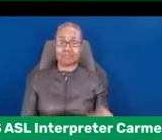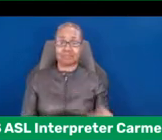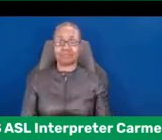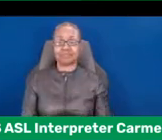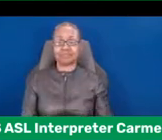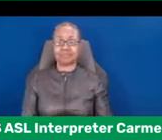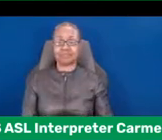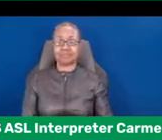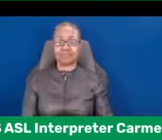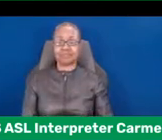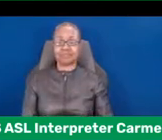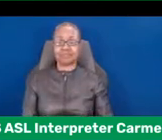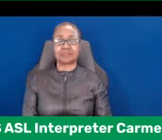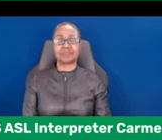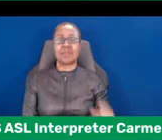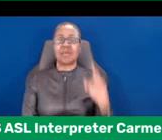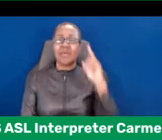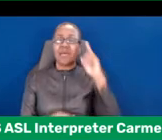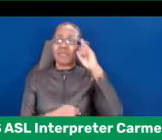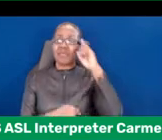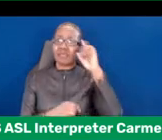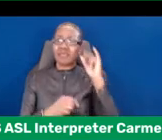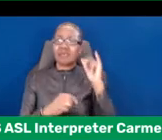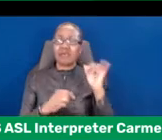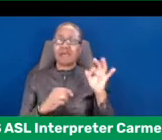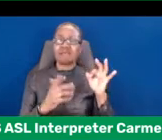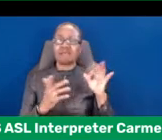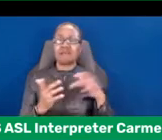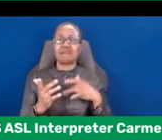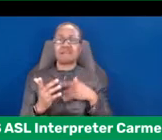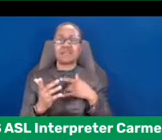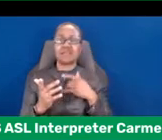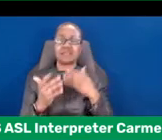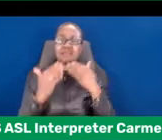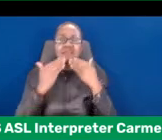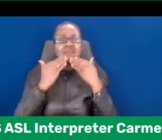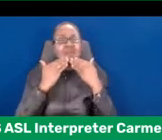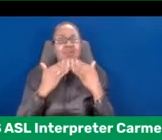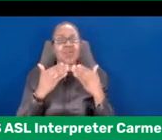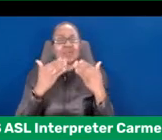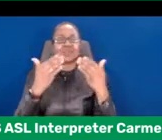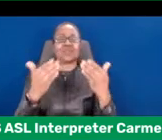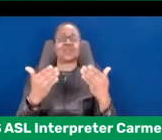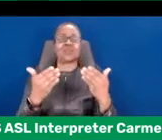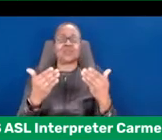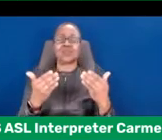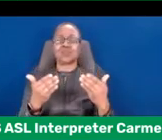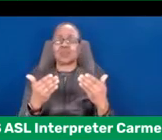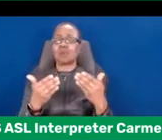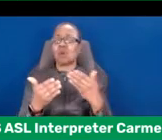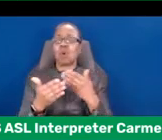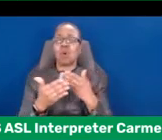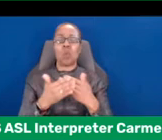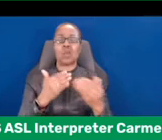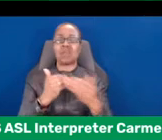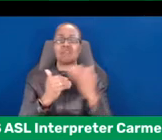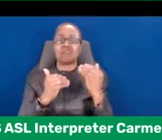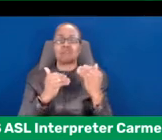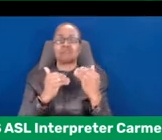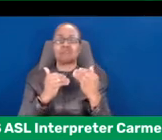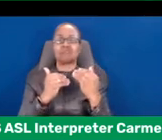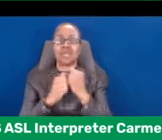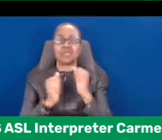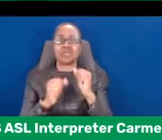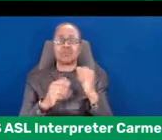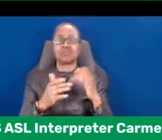I invite you to think of feelings of gratitude, whatever summons these feelings, be it